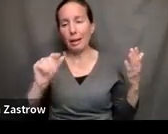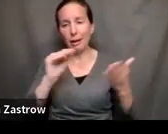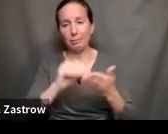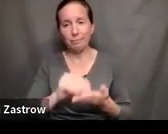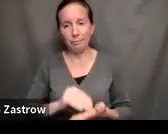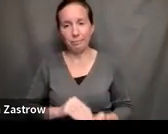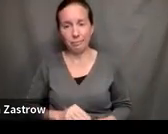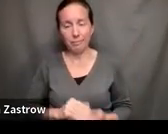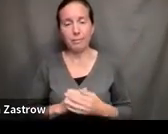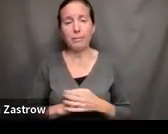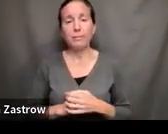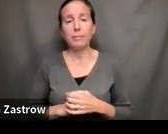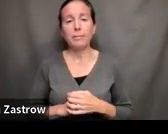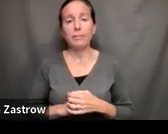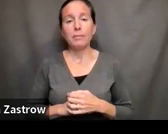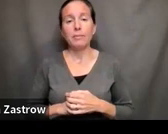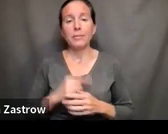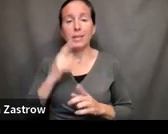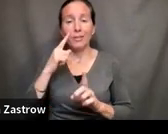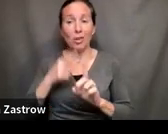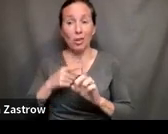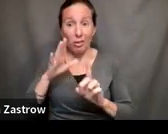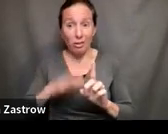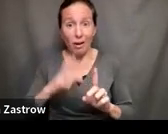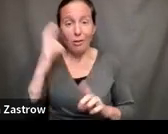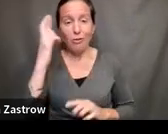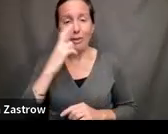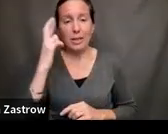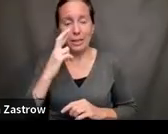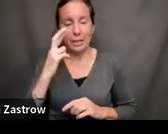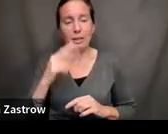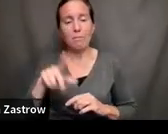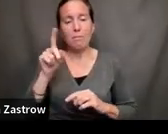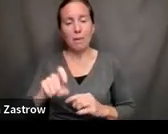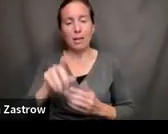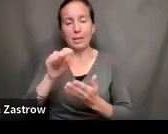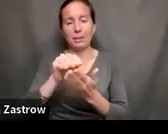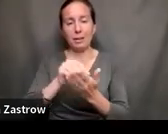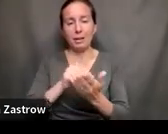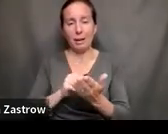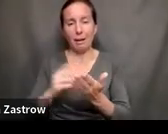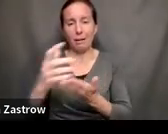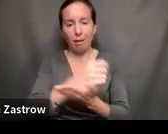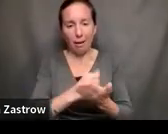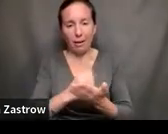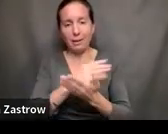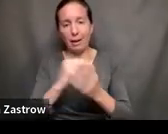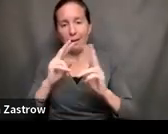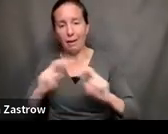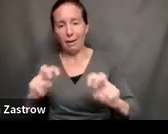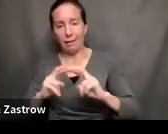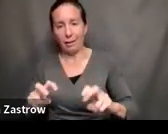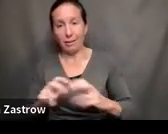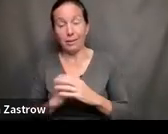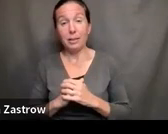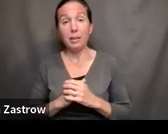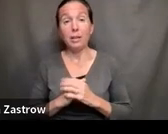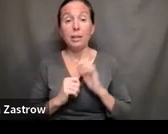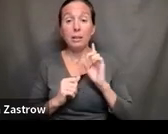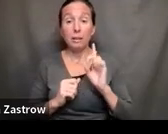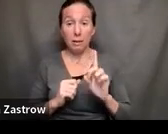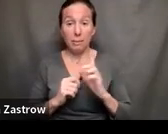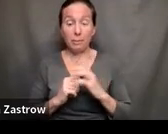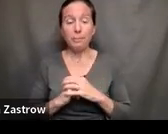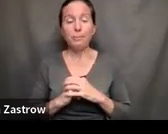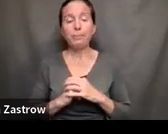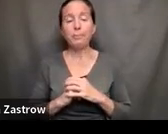So that is why we need to take, collect and analyze data. But in order to do that, you need to